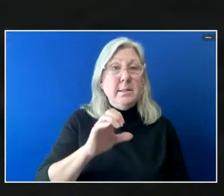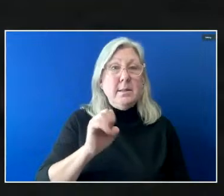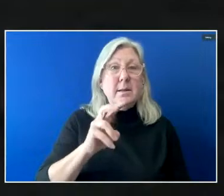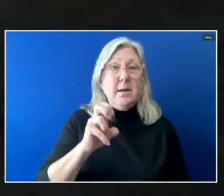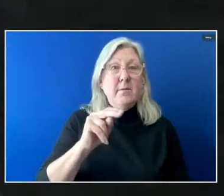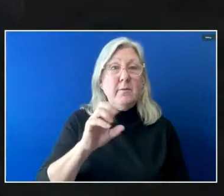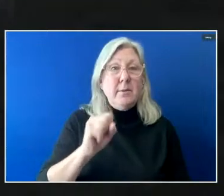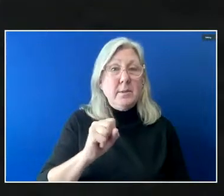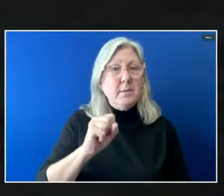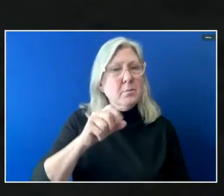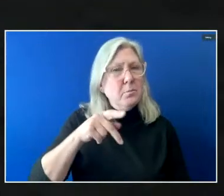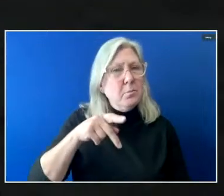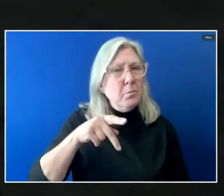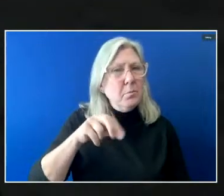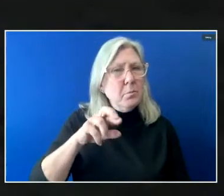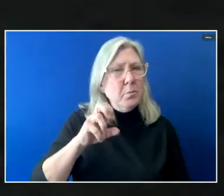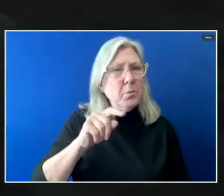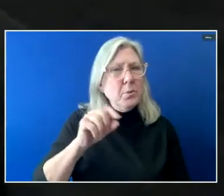France